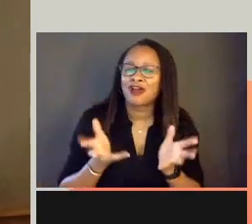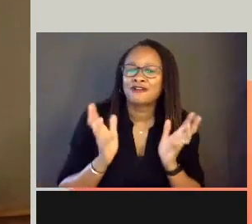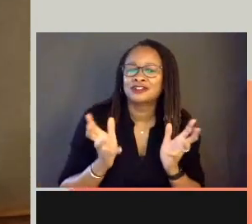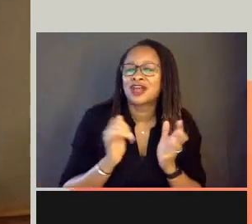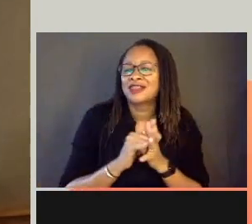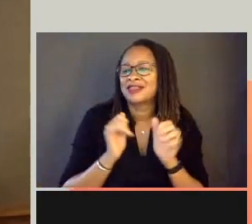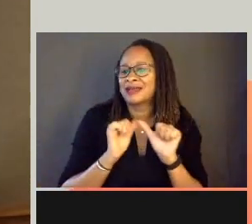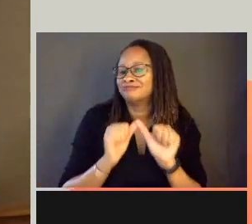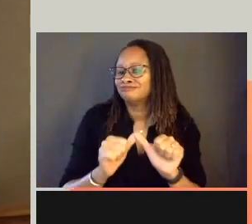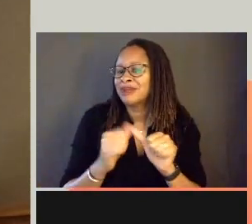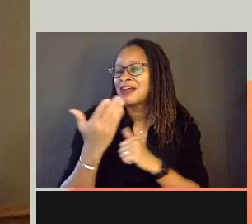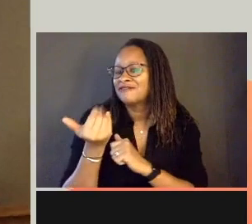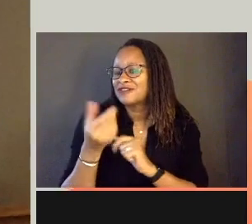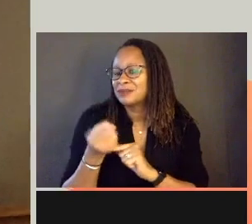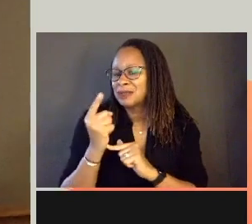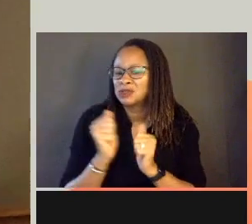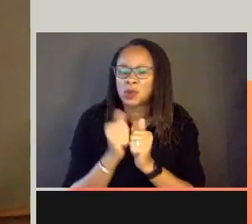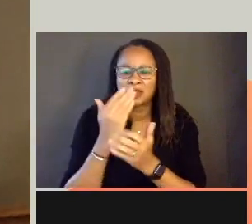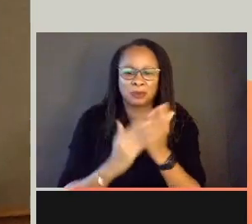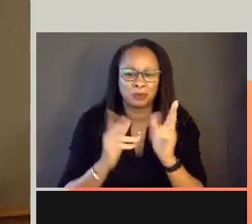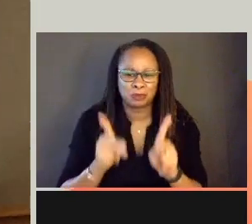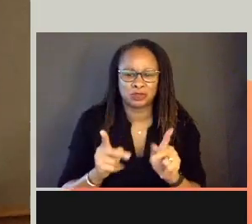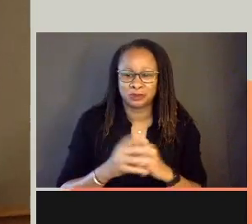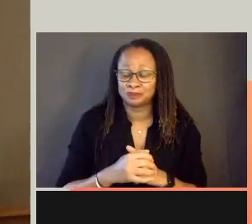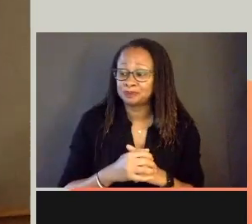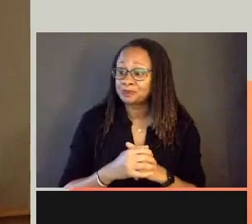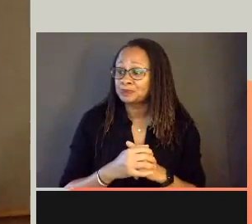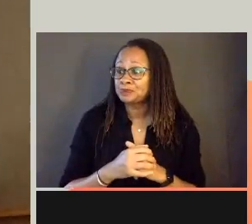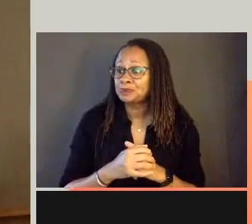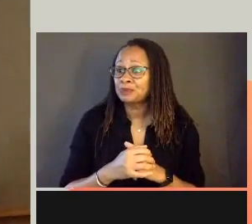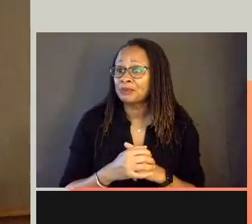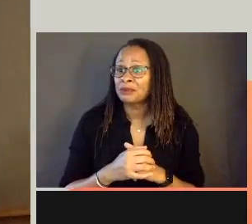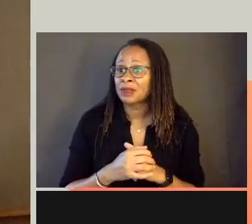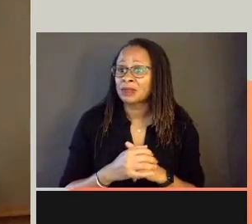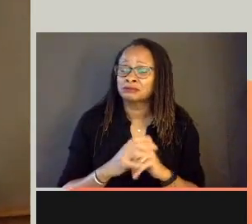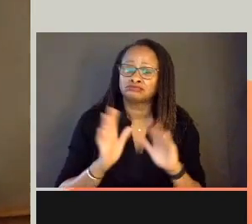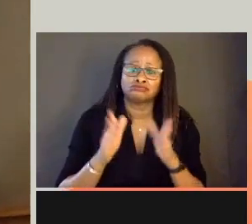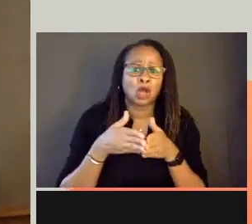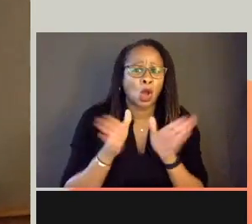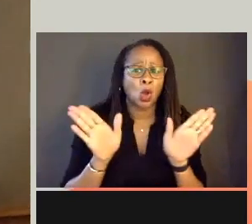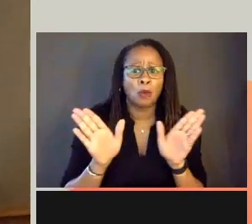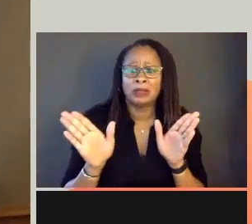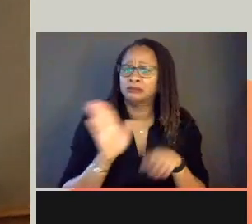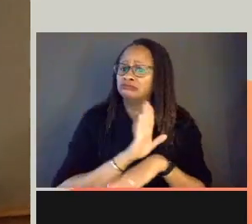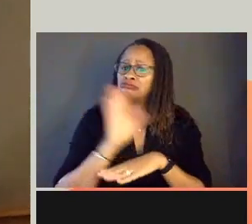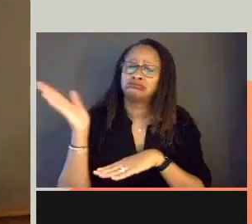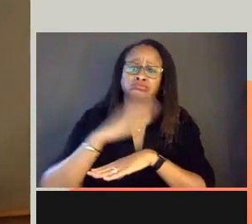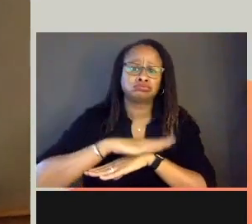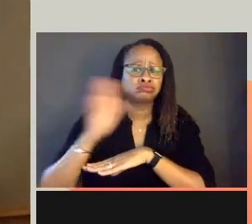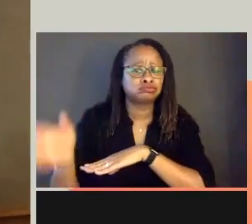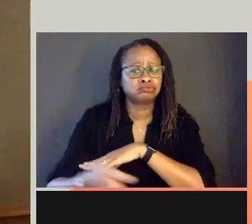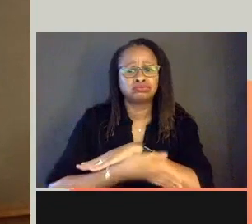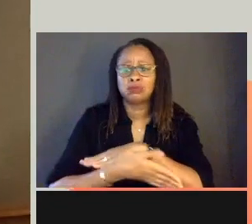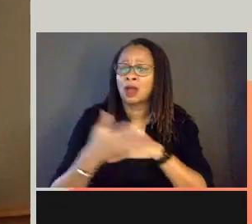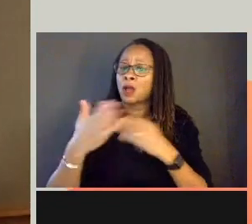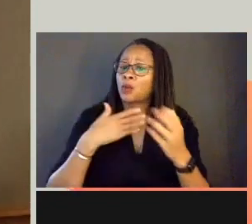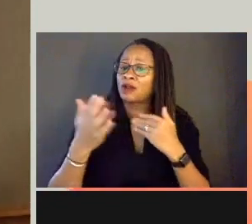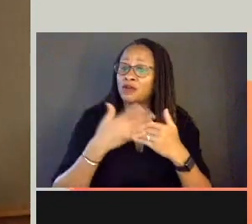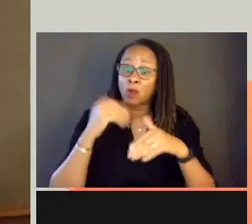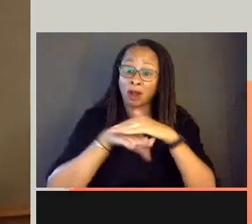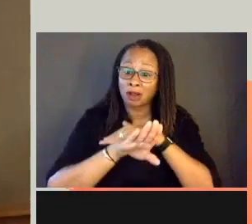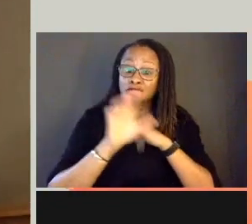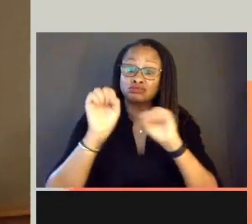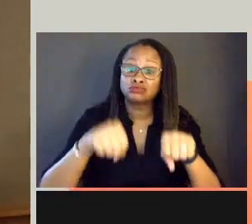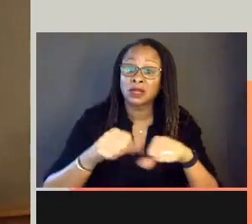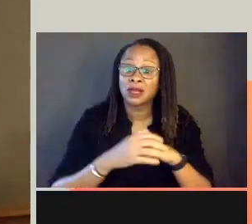for 15 minutes with someone. And we have some, that's open all the time for whenever you want to go in, but